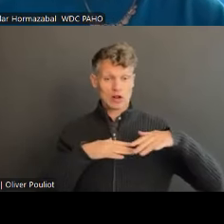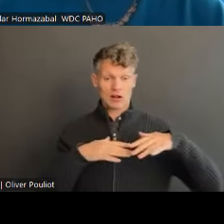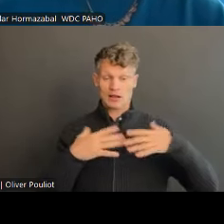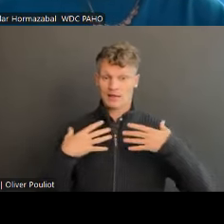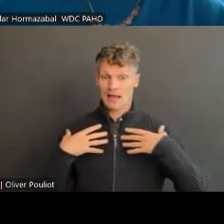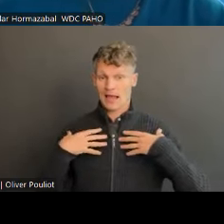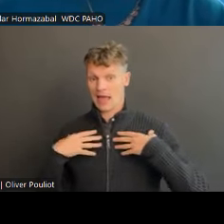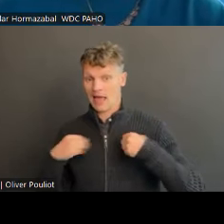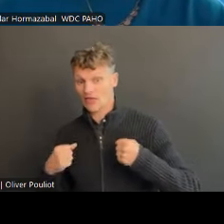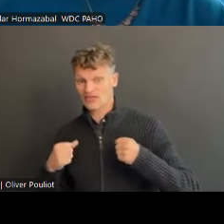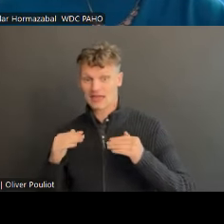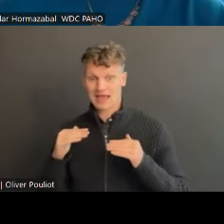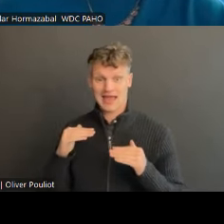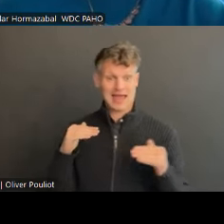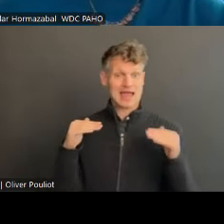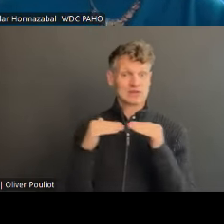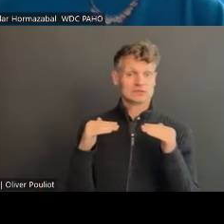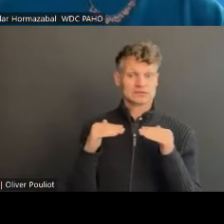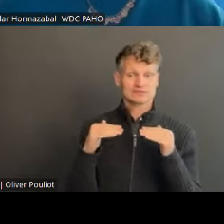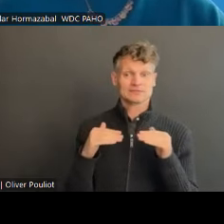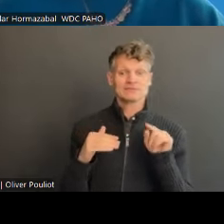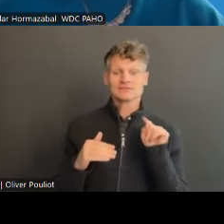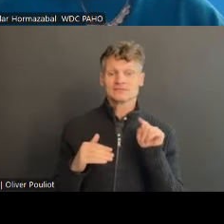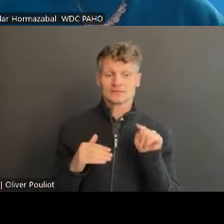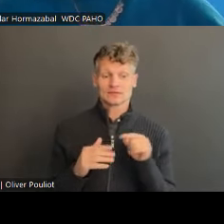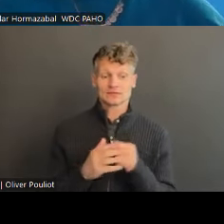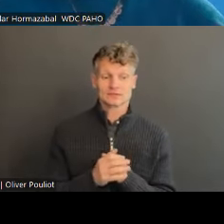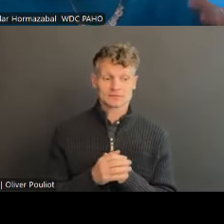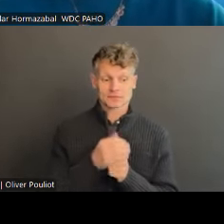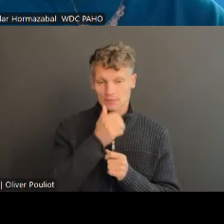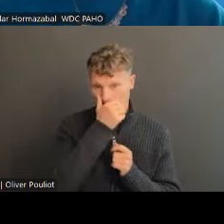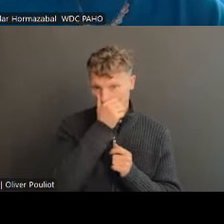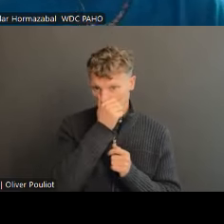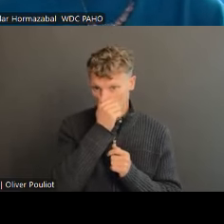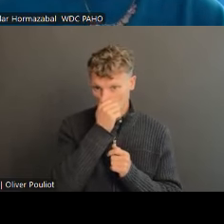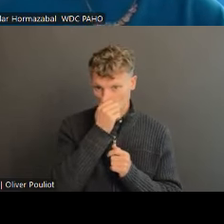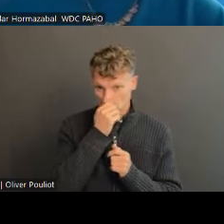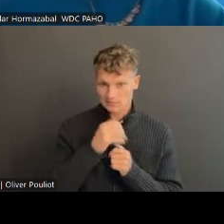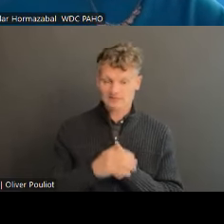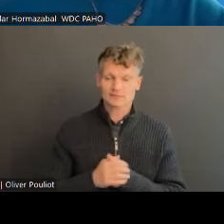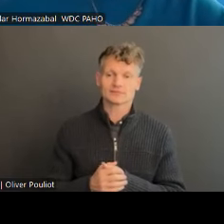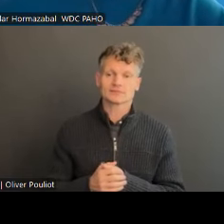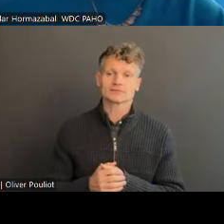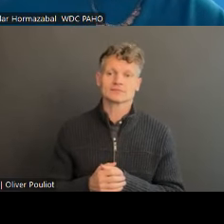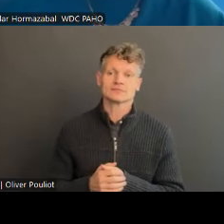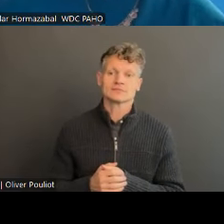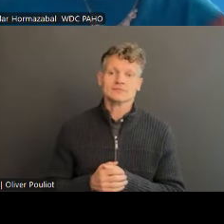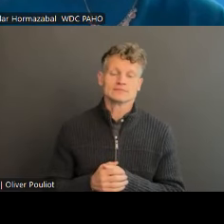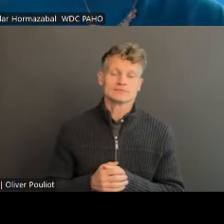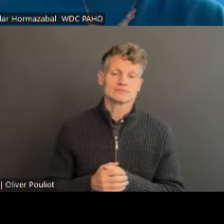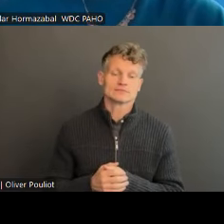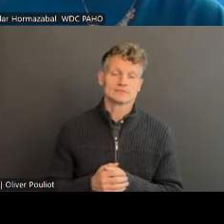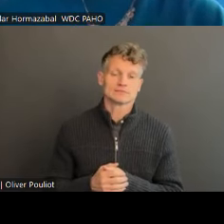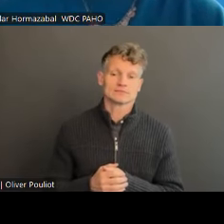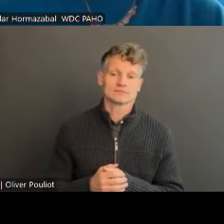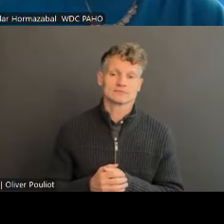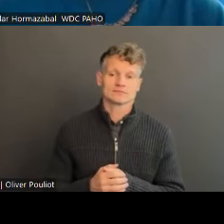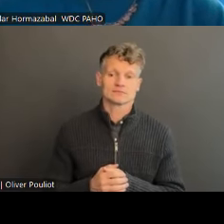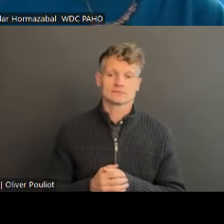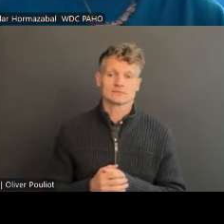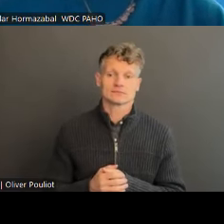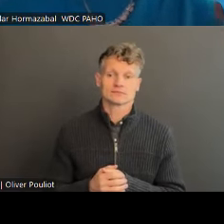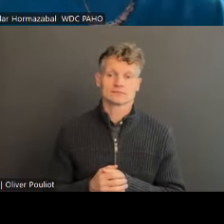also affects effectiveness and therefore the effectiveness of the programs that we're that we're promoting. So at the